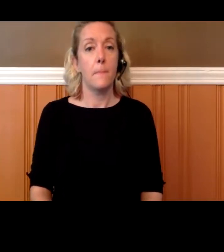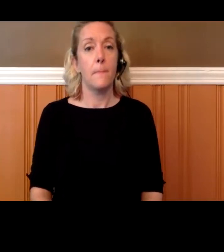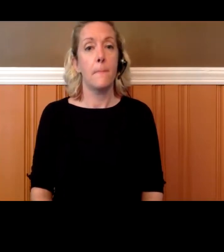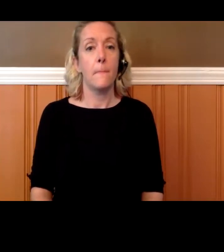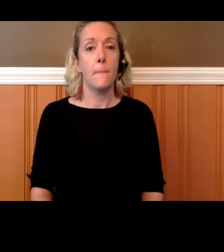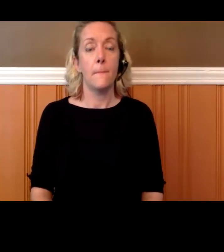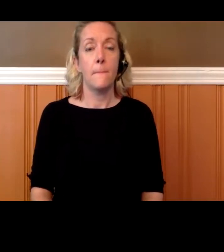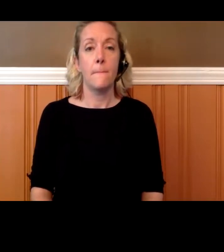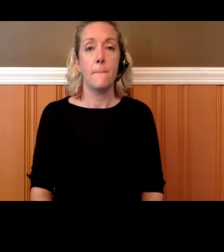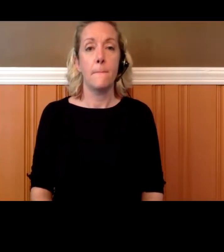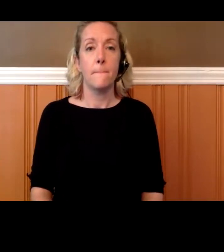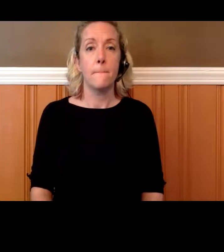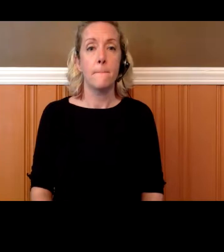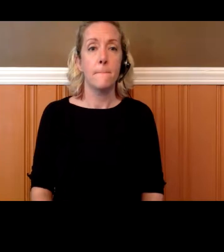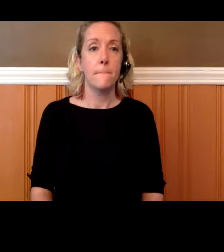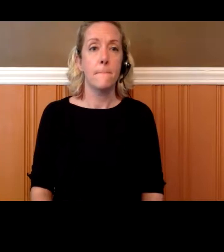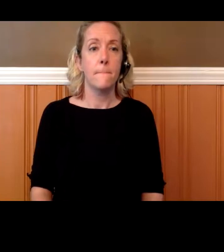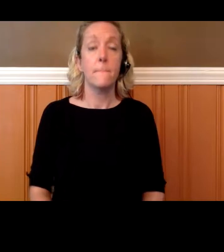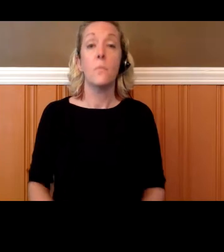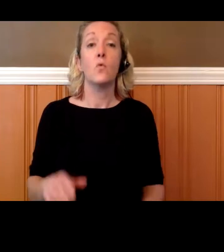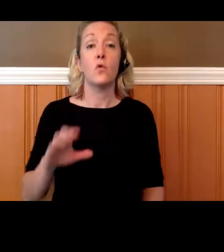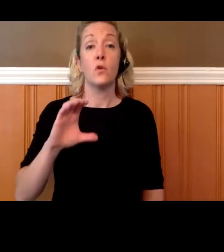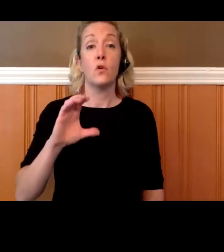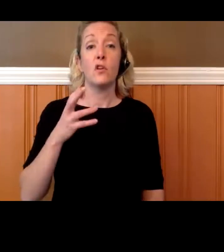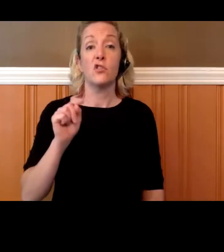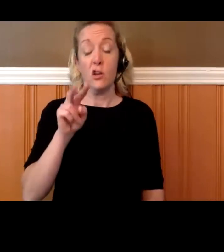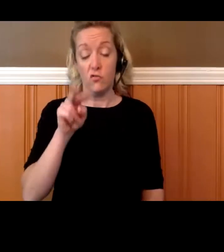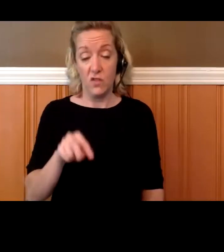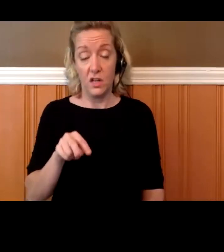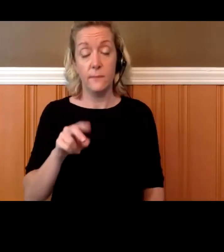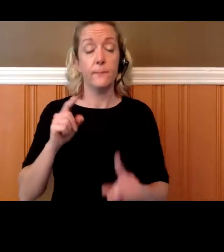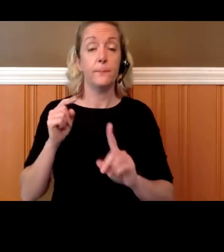Oh, if I can. So from the chat box, we had first one